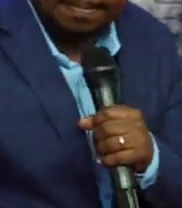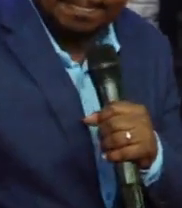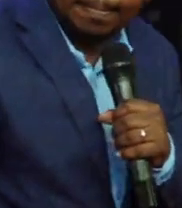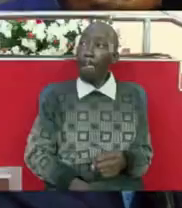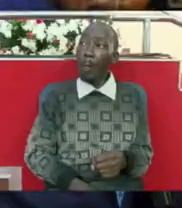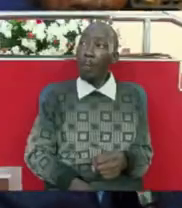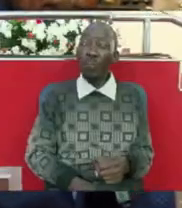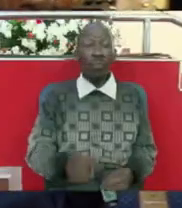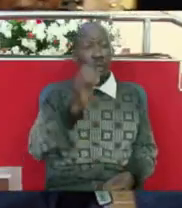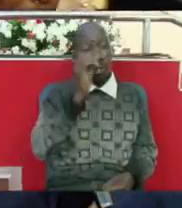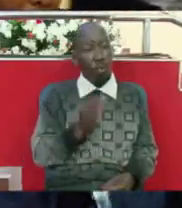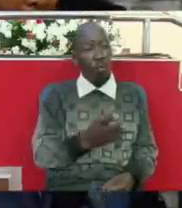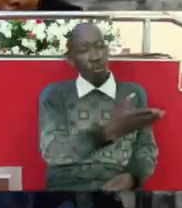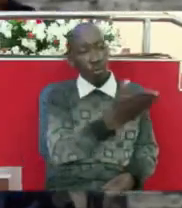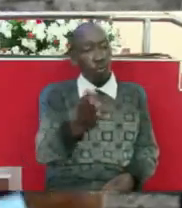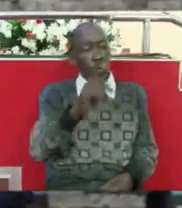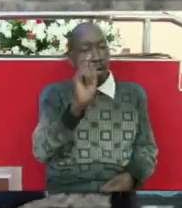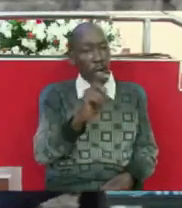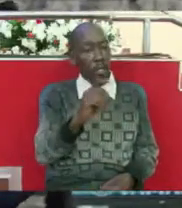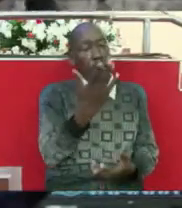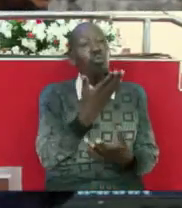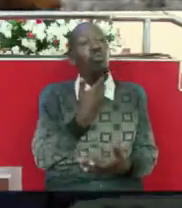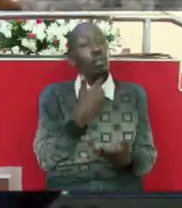And if you're needing something